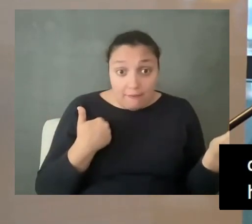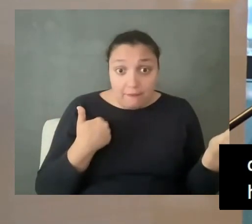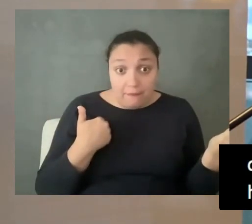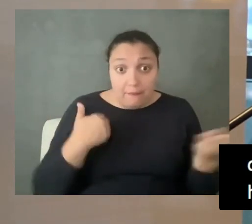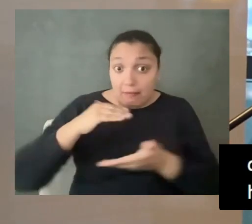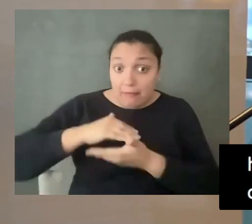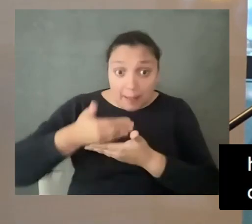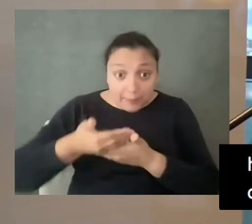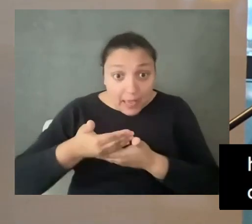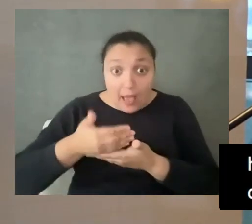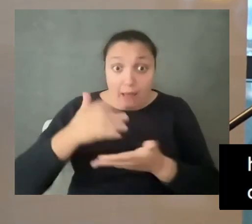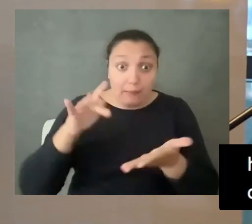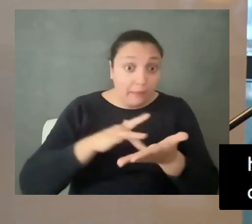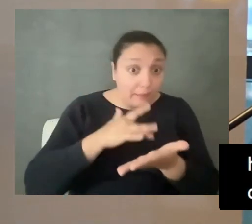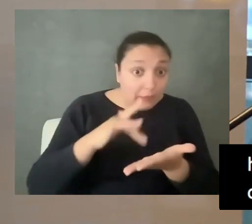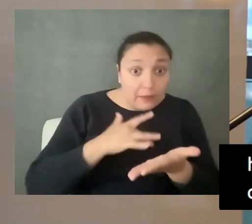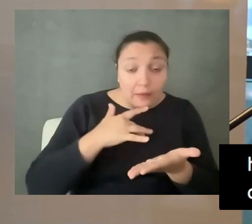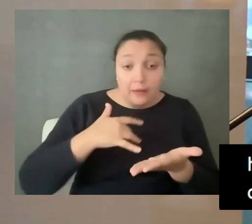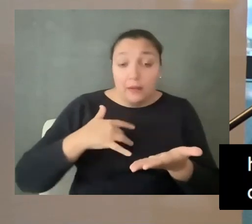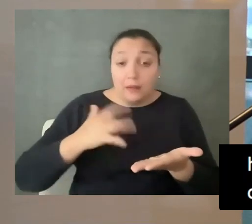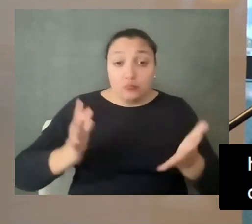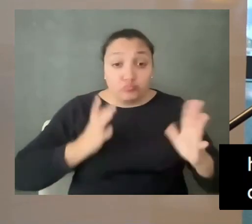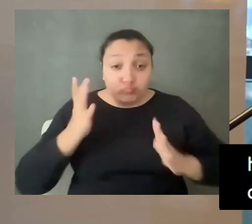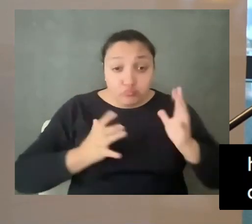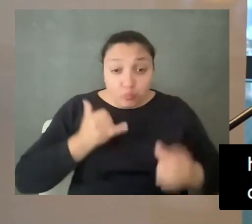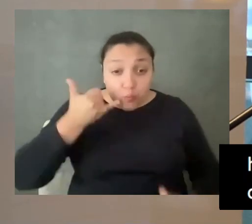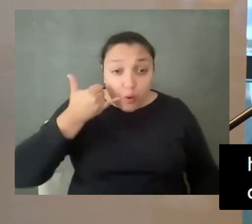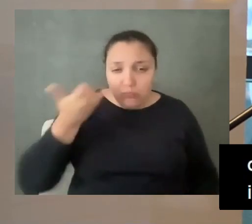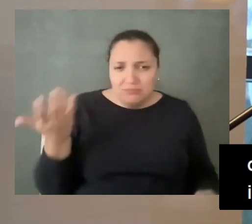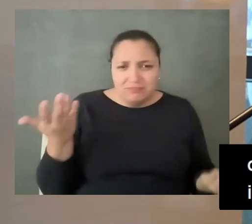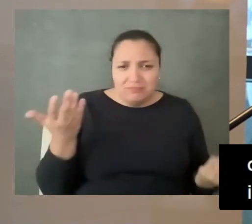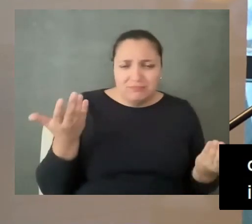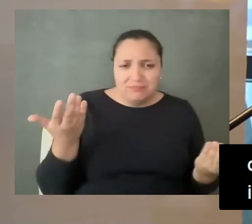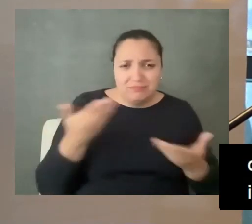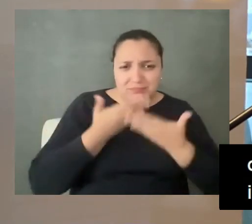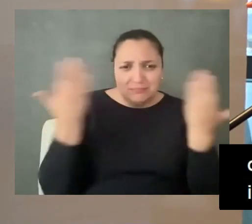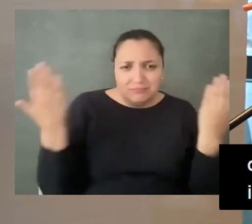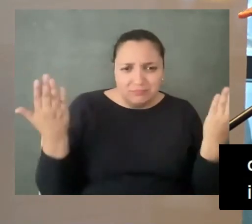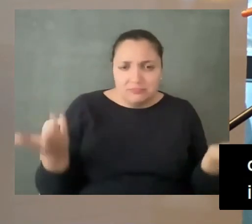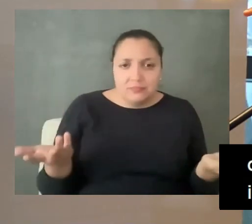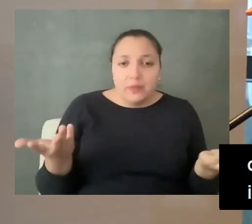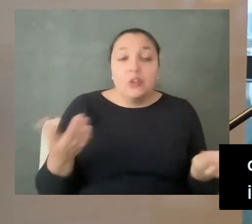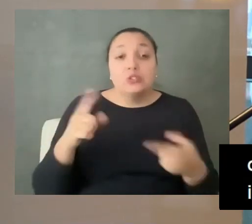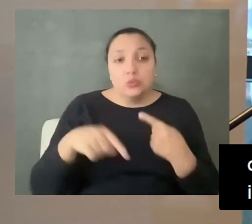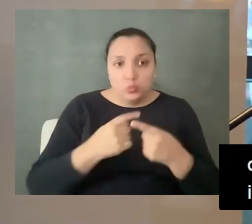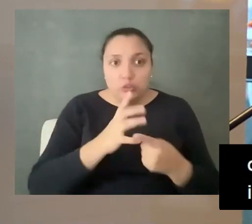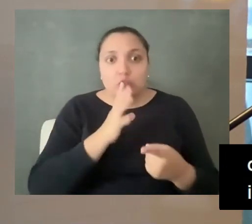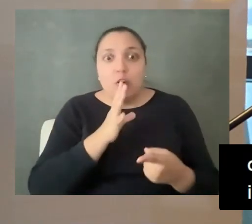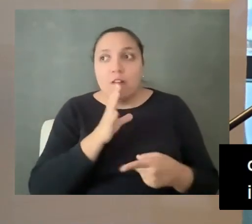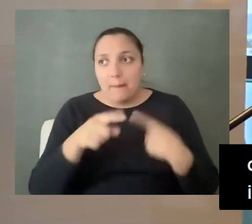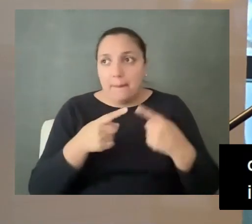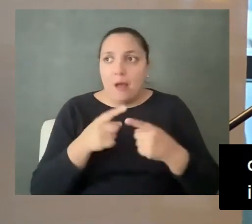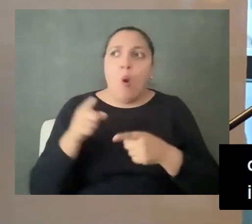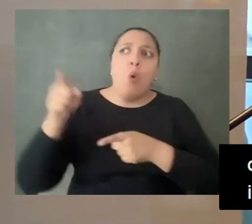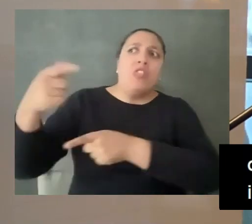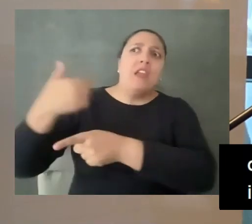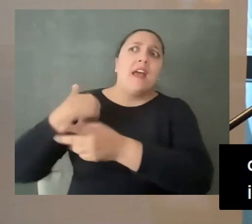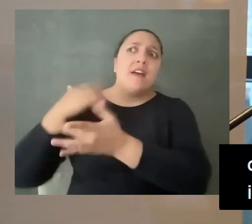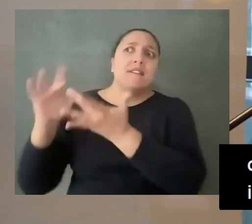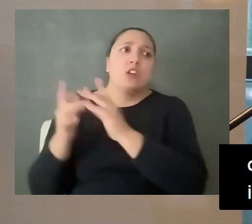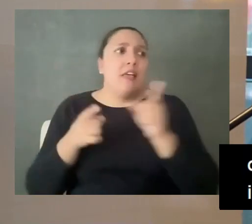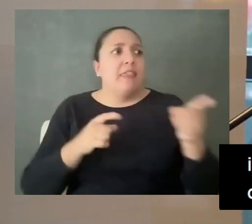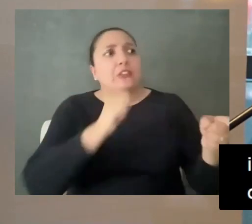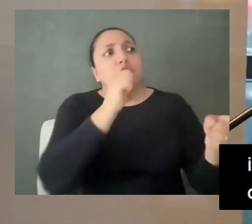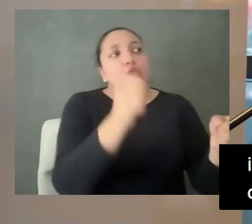have tablets. And that's still a real thing. When we first started talking about the digital divide, that's one of the things that we talked about. And